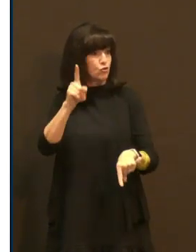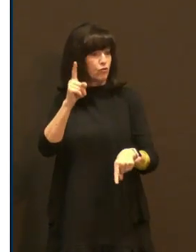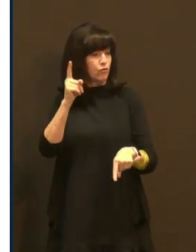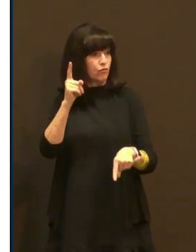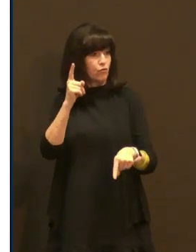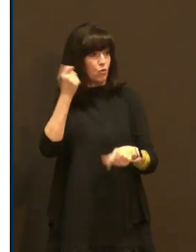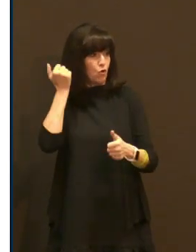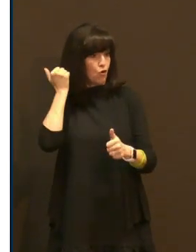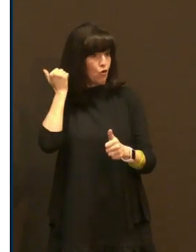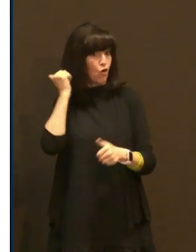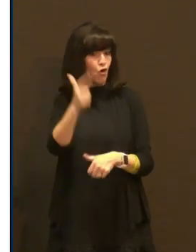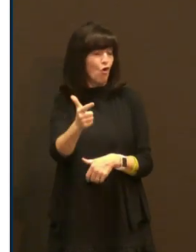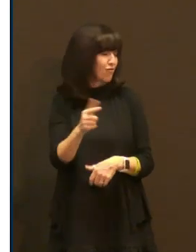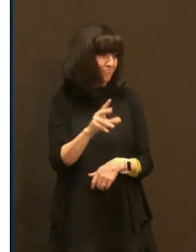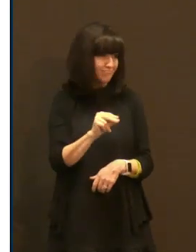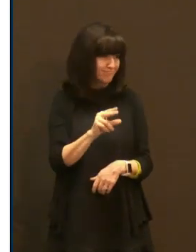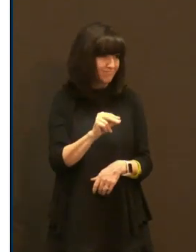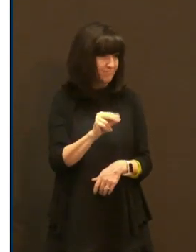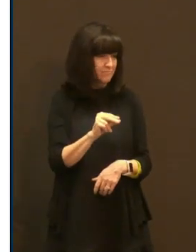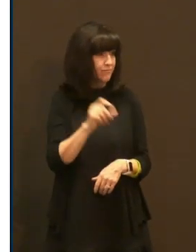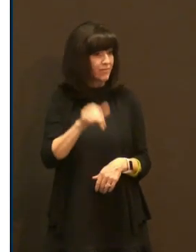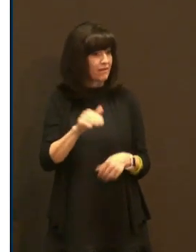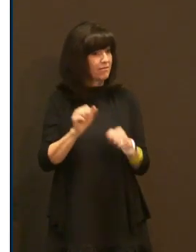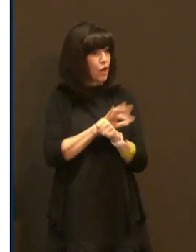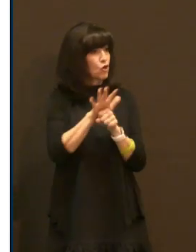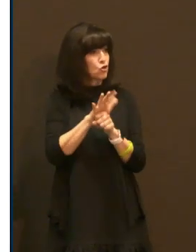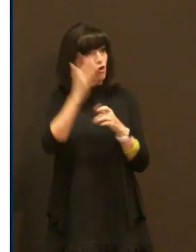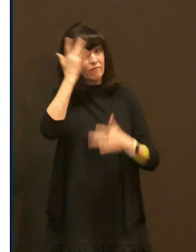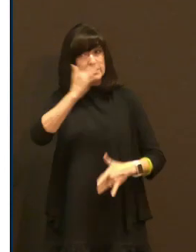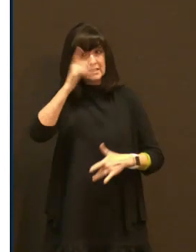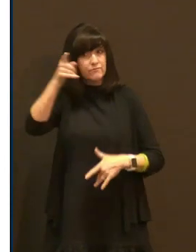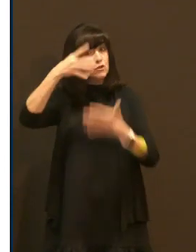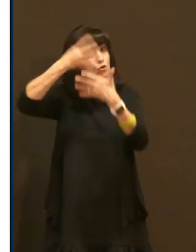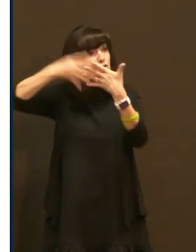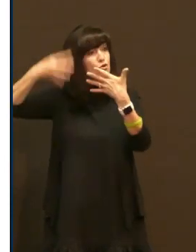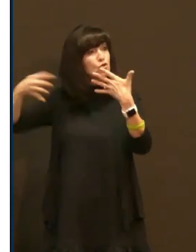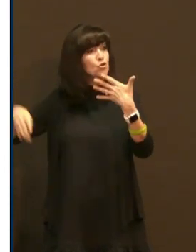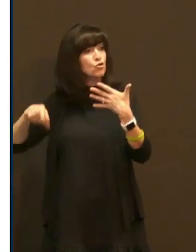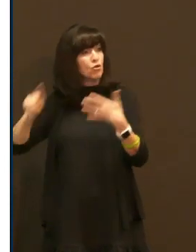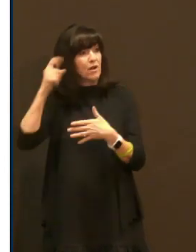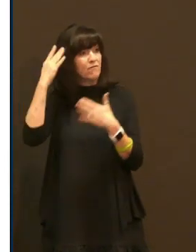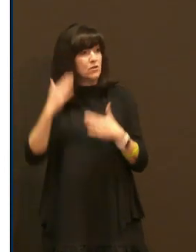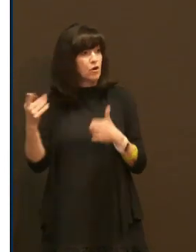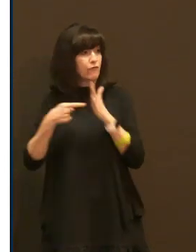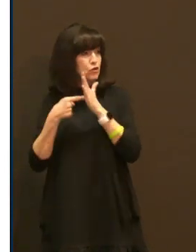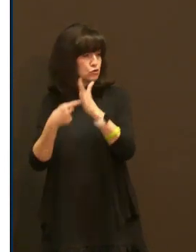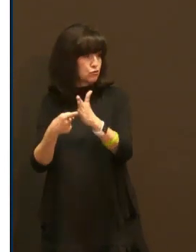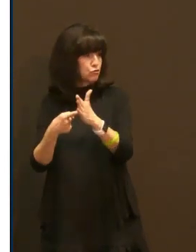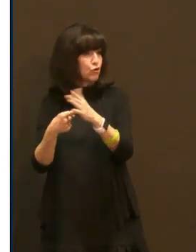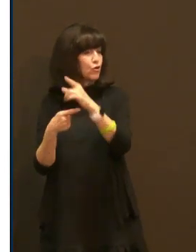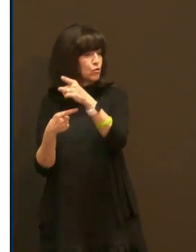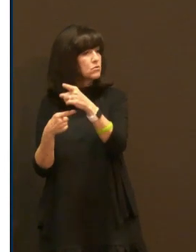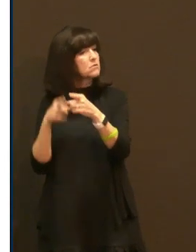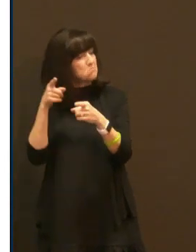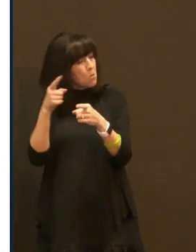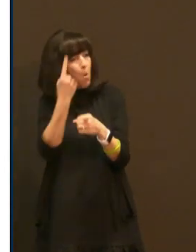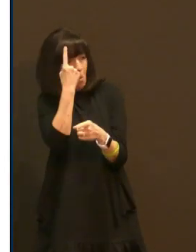COVID-like illness graph that the governor showed is an early indicator.